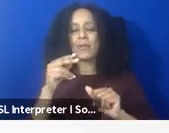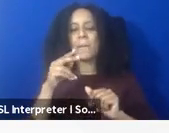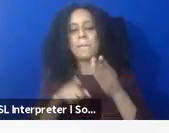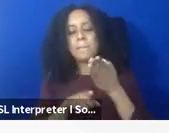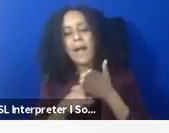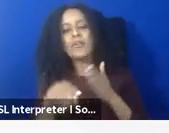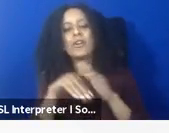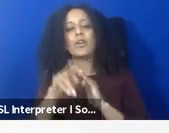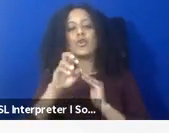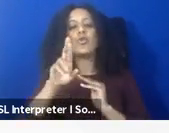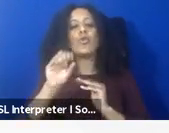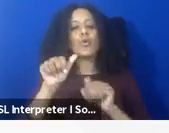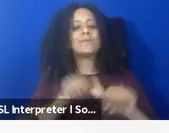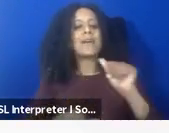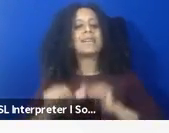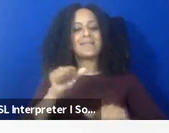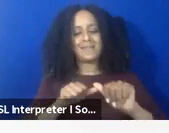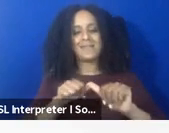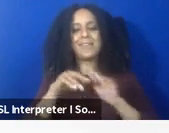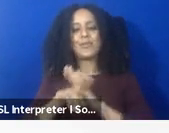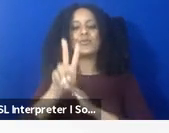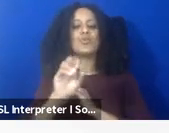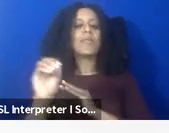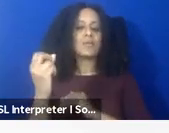from Vanderbilt University in 2012.